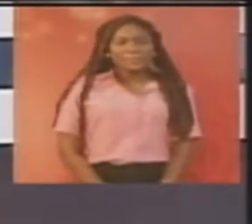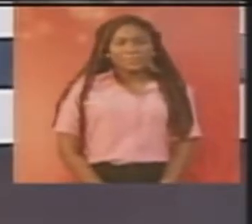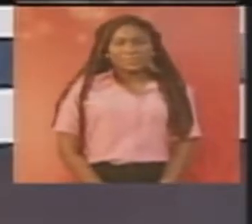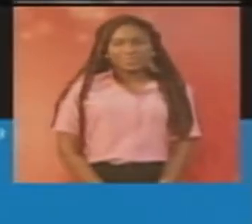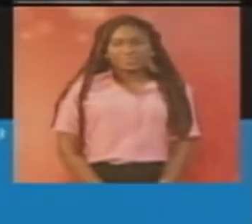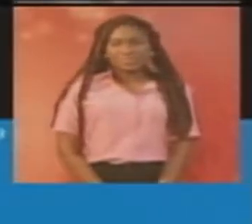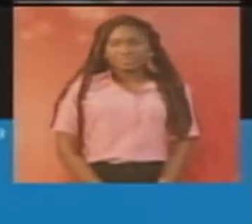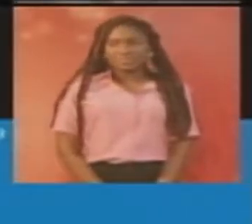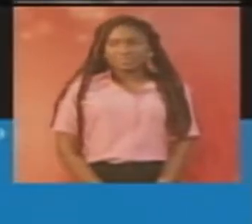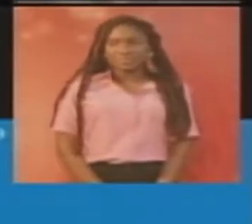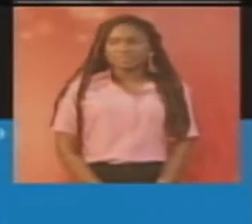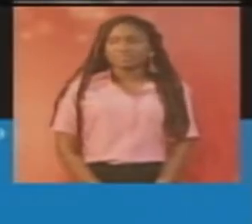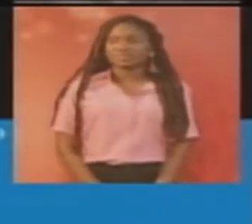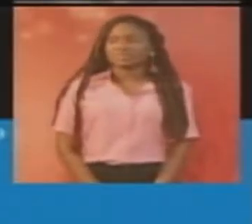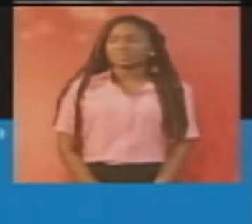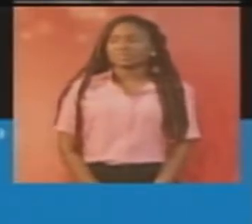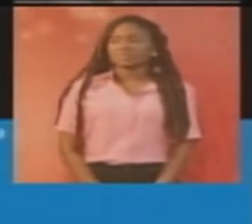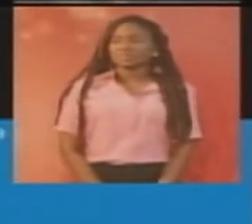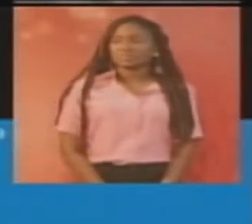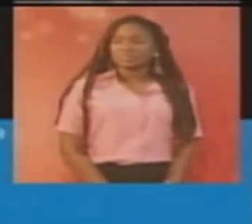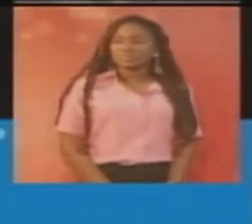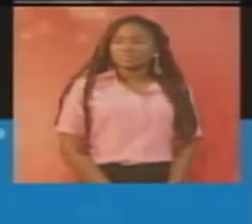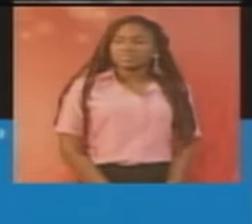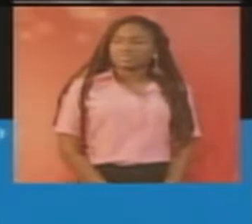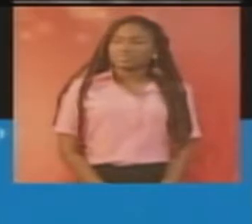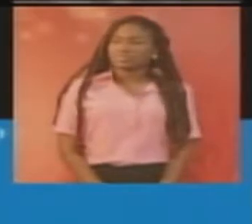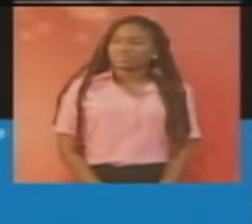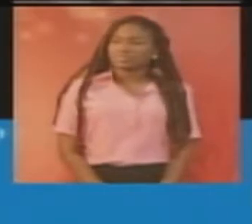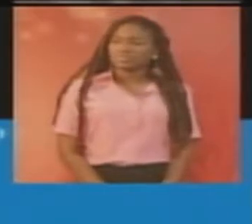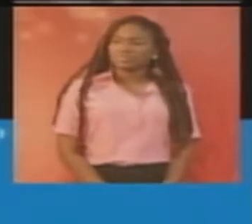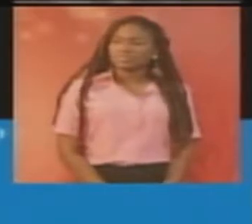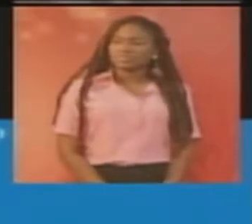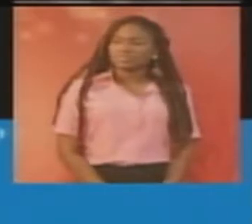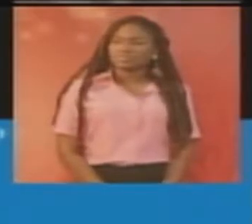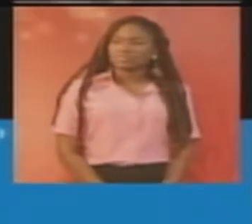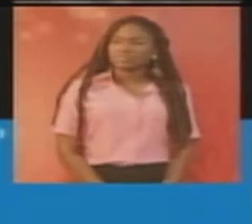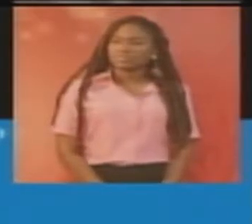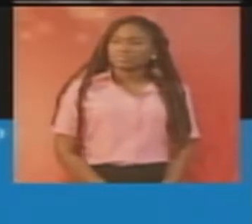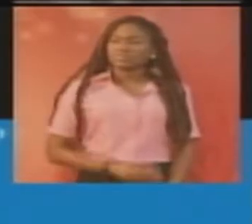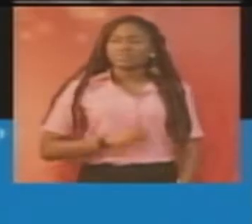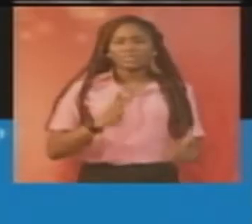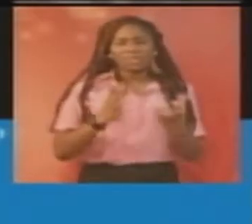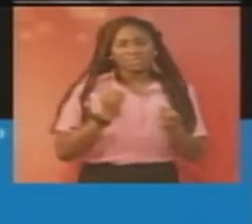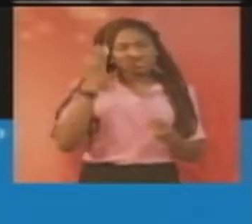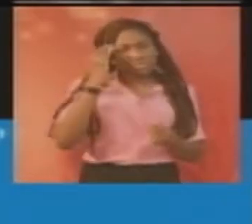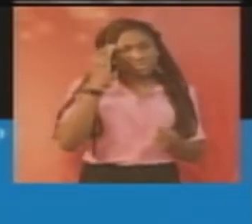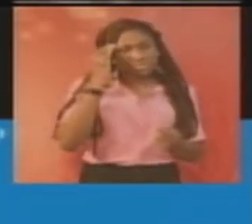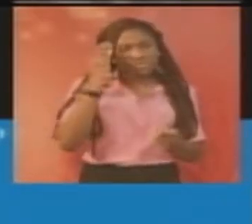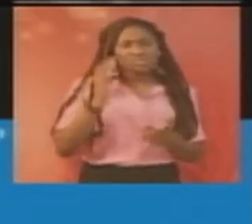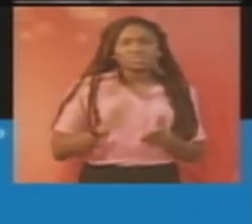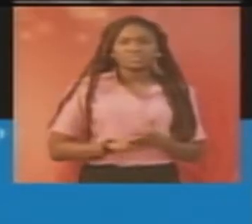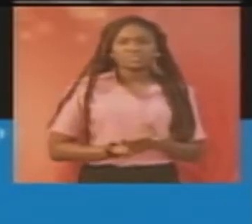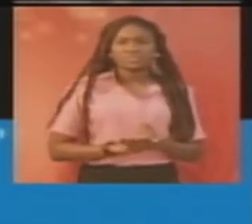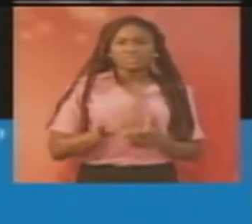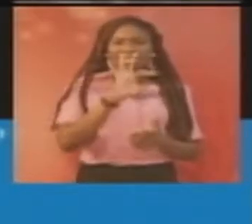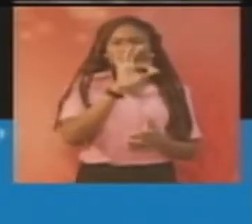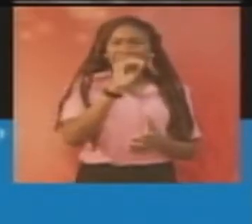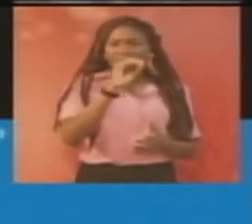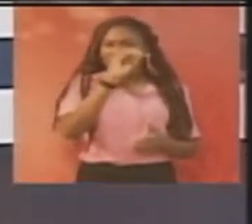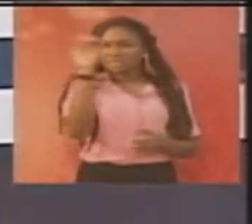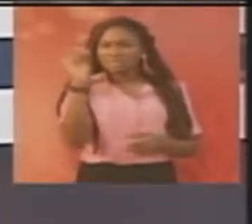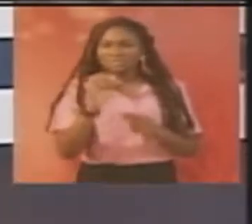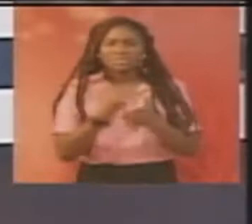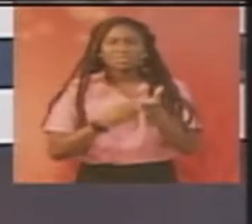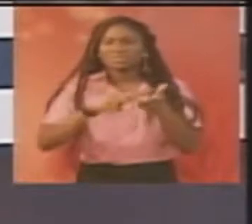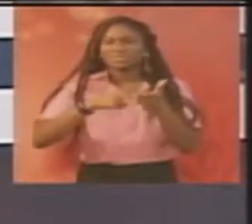All of the vaccines in particular, and what exactly is it on a total also.